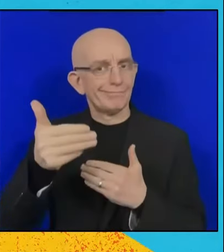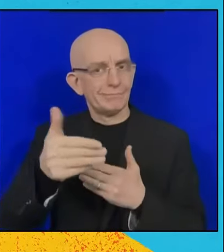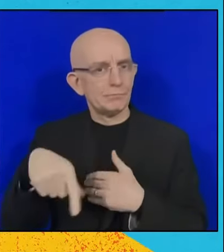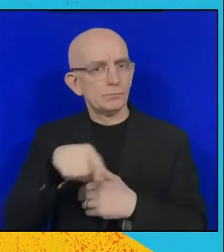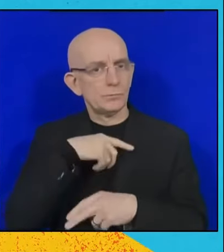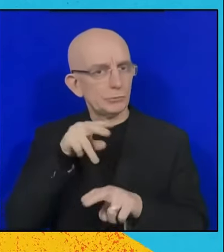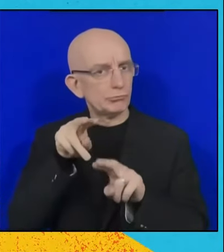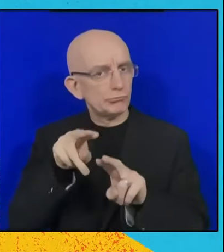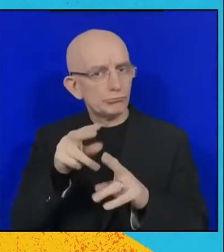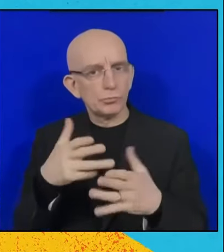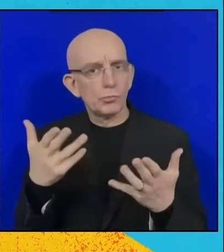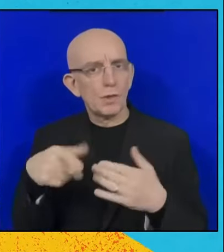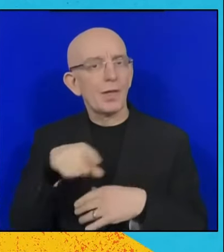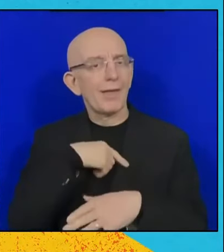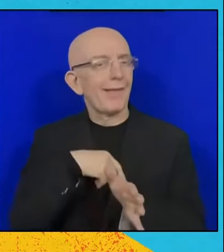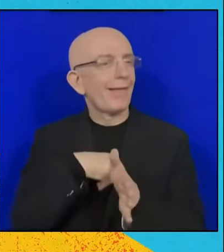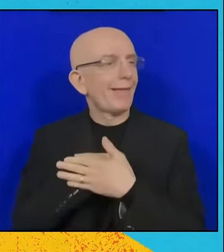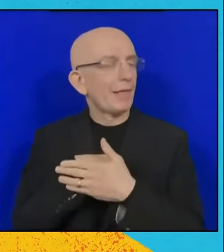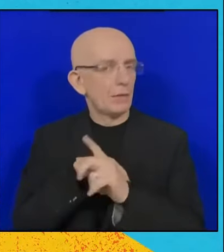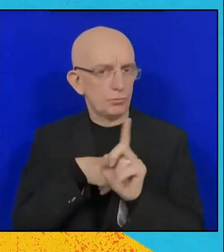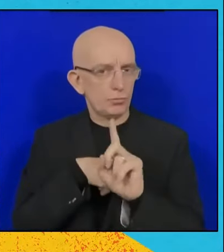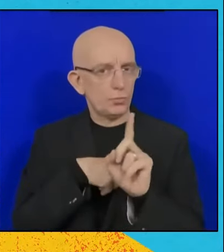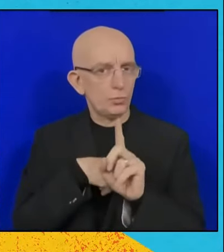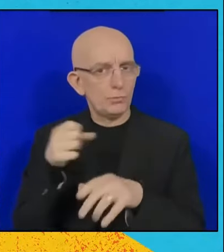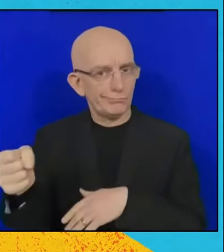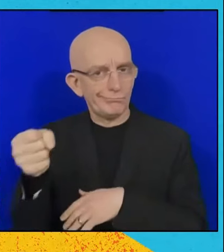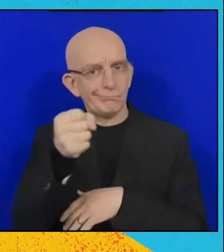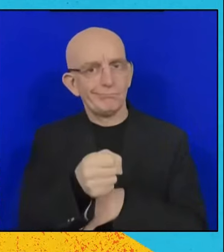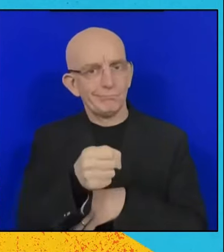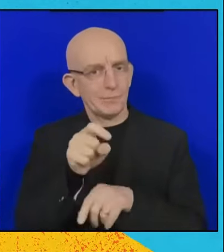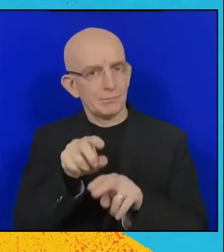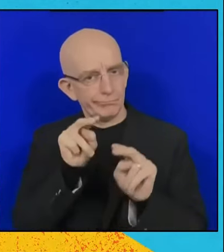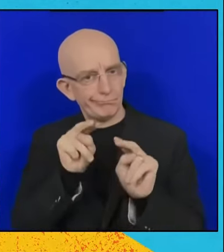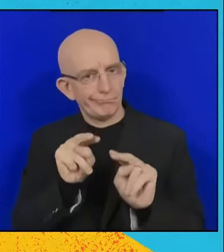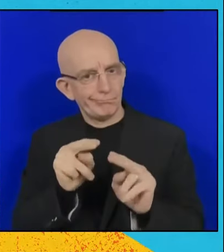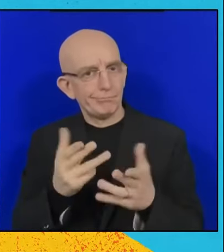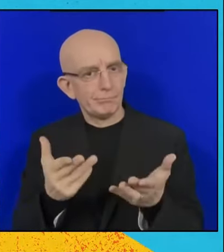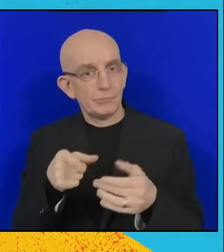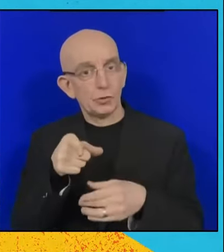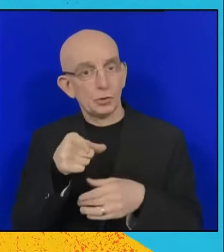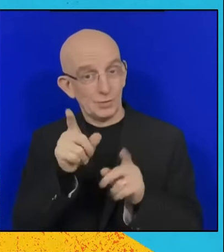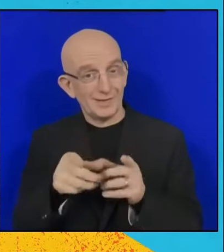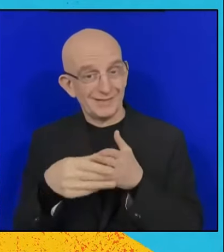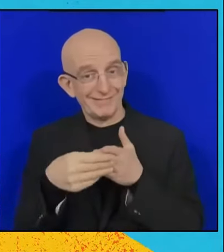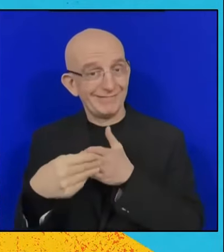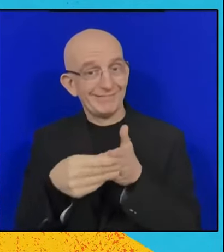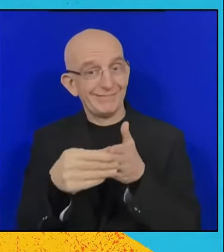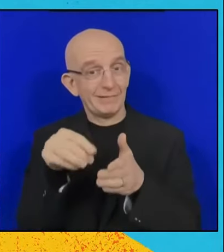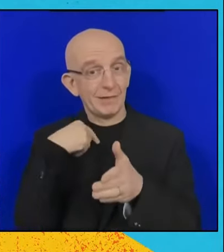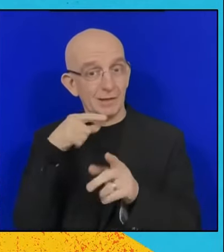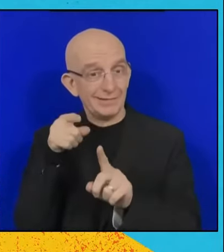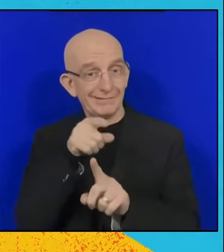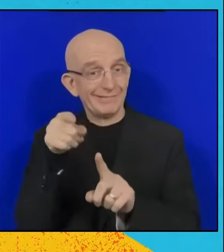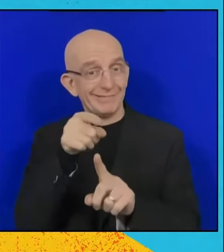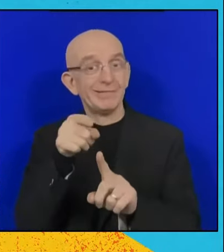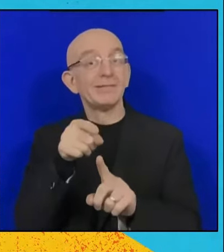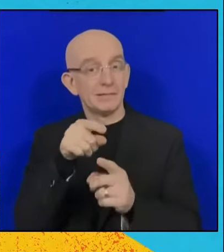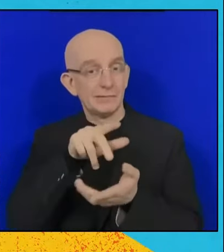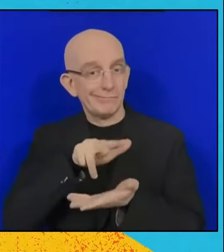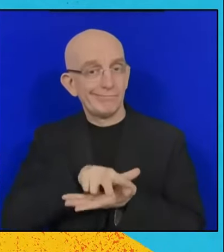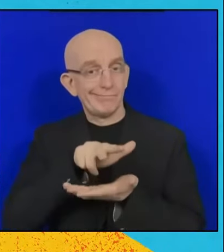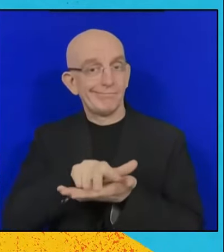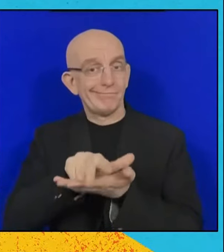the decision-making processes that will affect the future. We are inviting you to be candid in your discussions, especially on